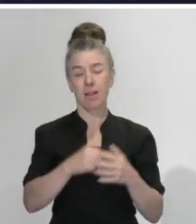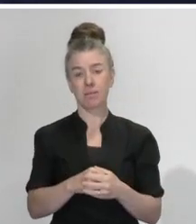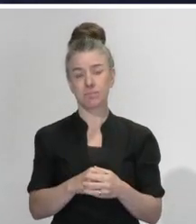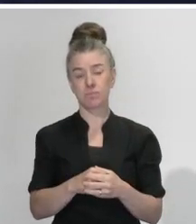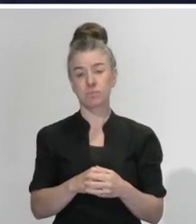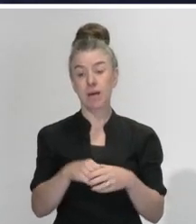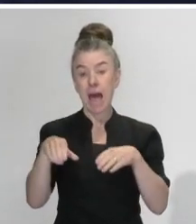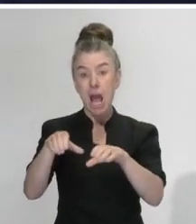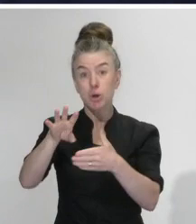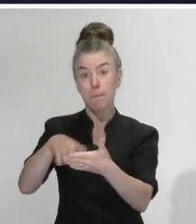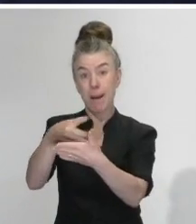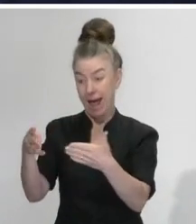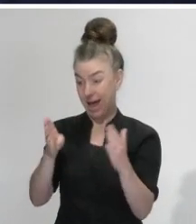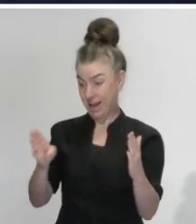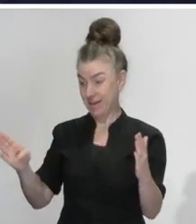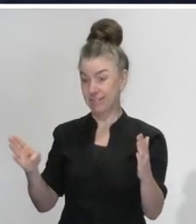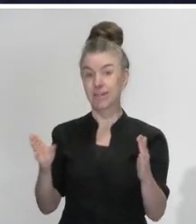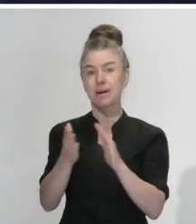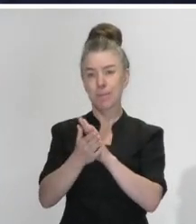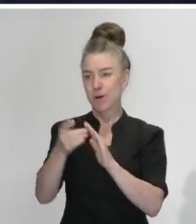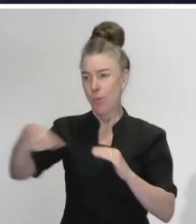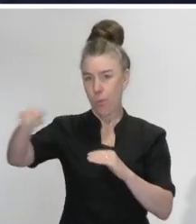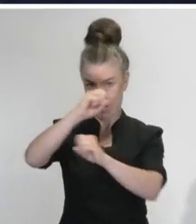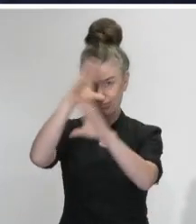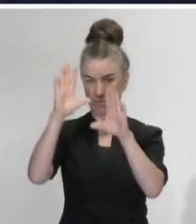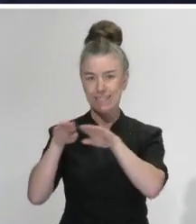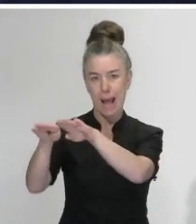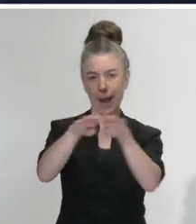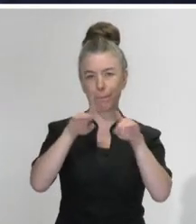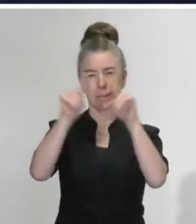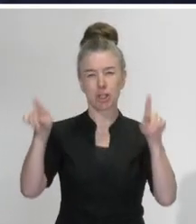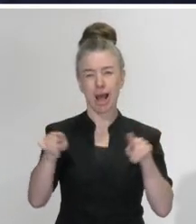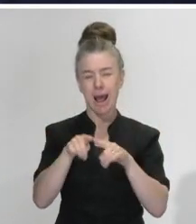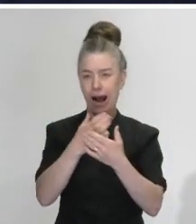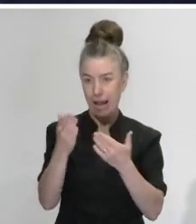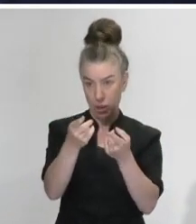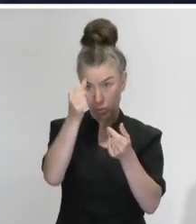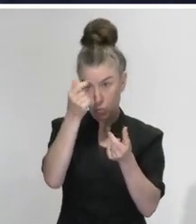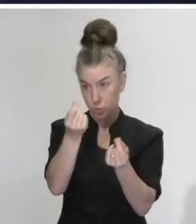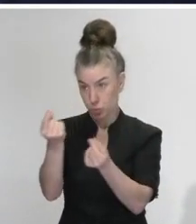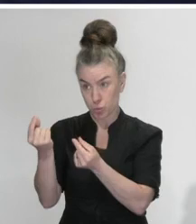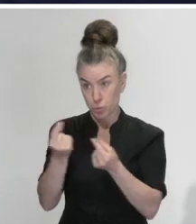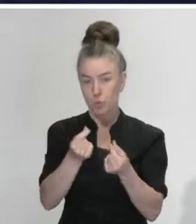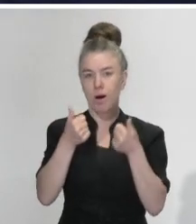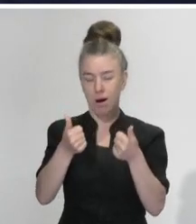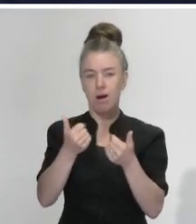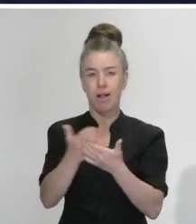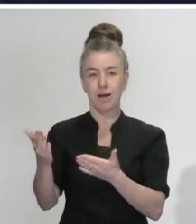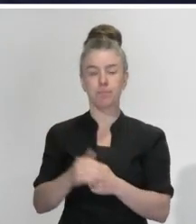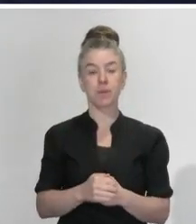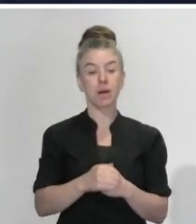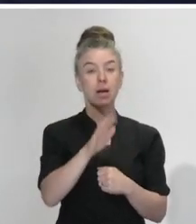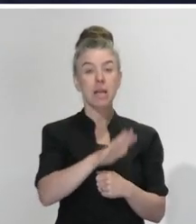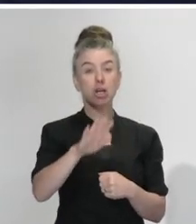ensures that everyone involved with response is on the same page and is clear about what they need to do. The National Action Plan number